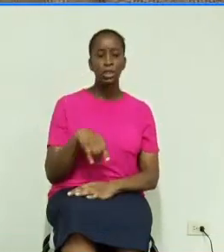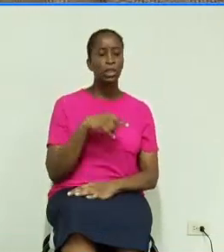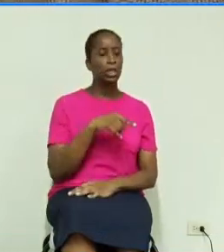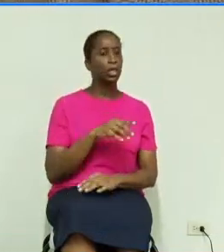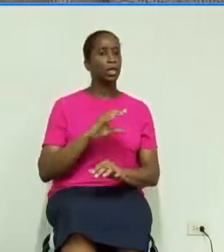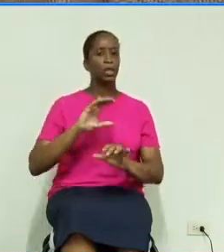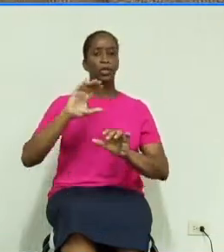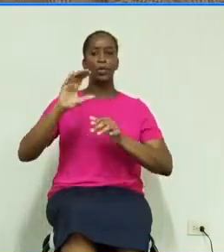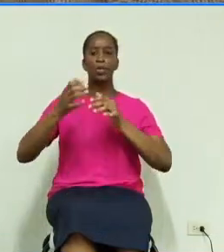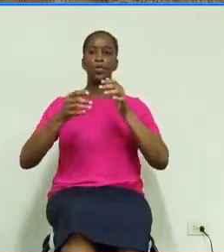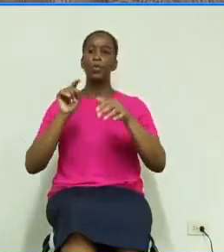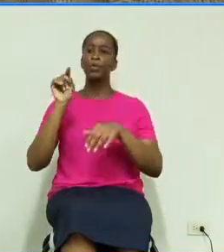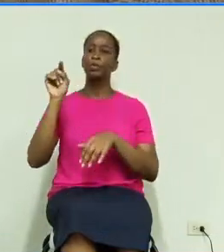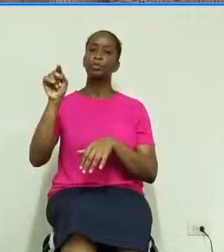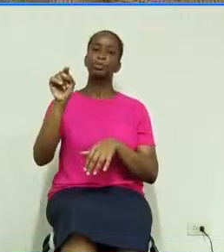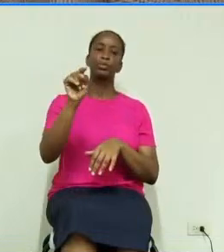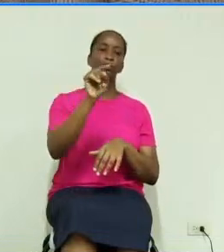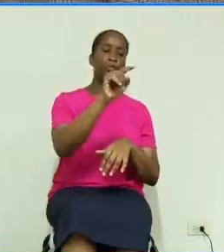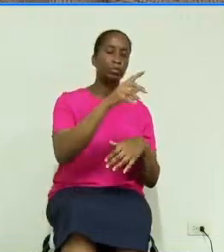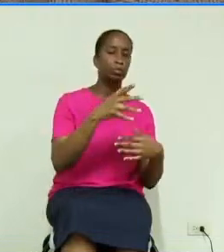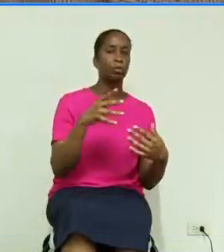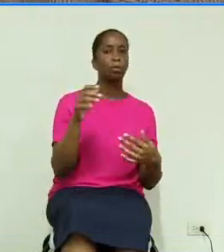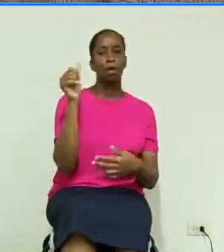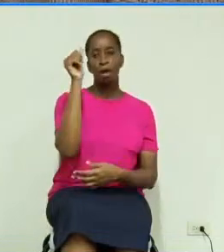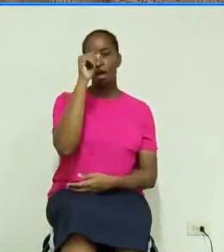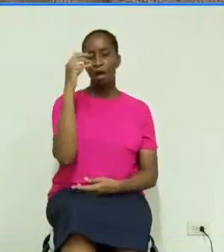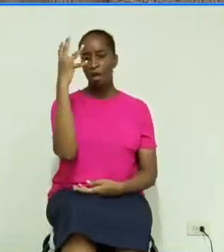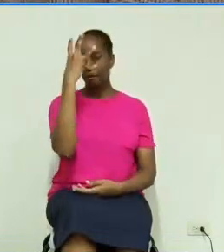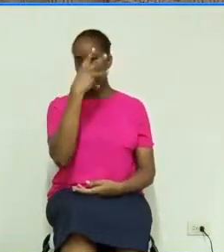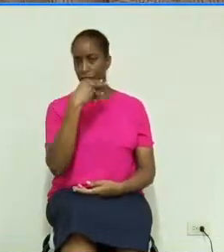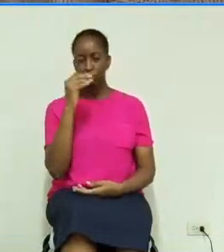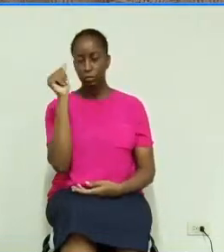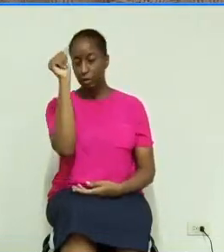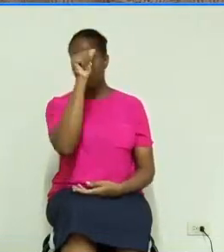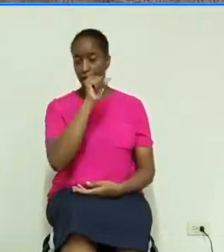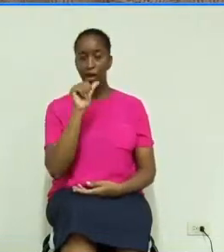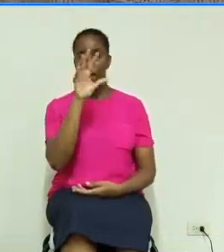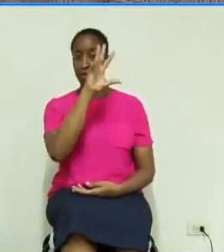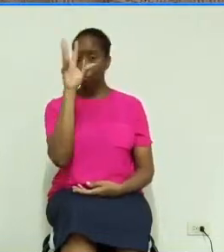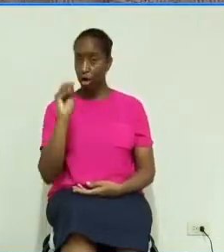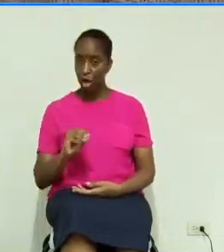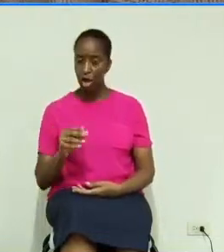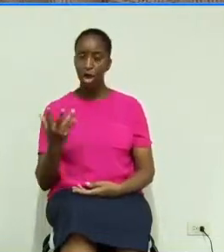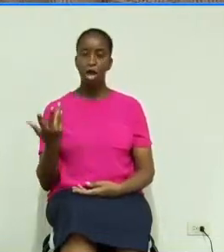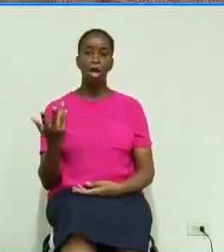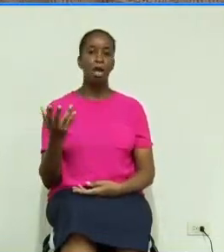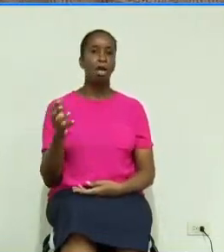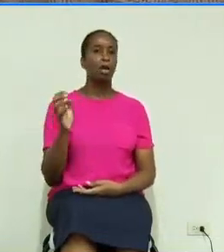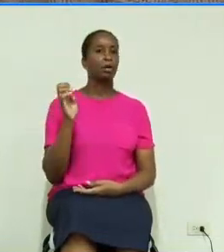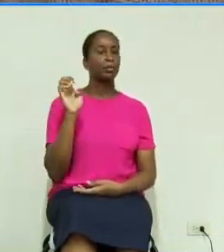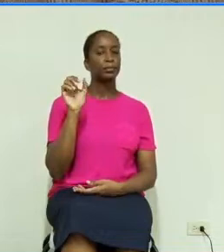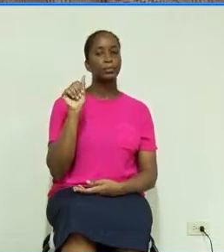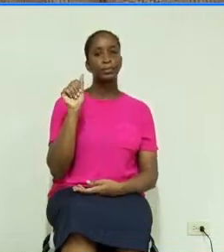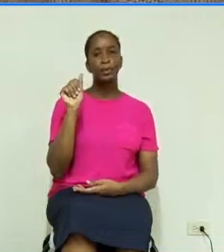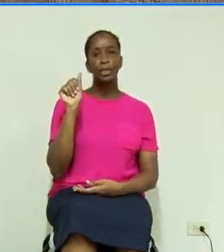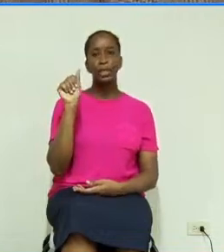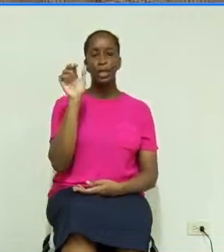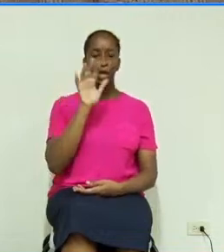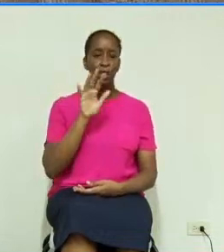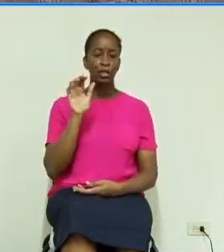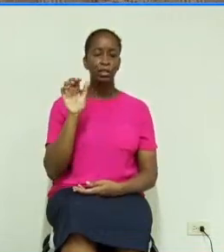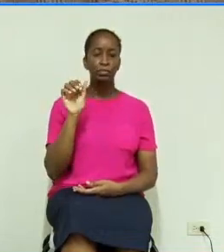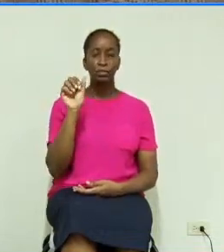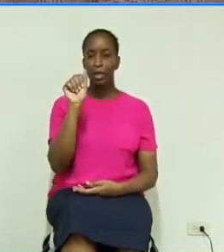and Africa and West Asia. Of note, is that not only is Barbados